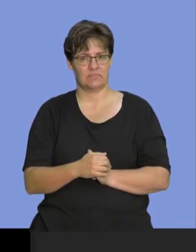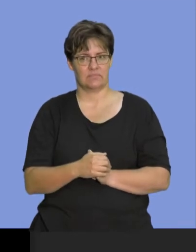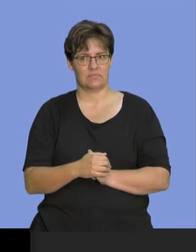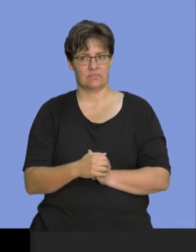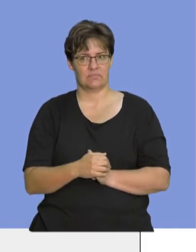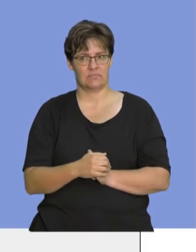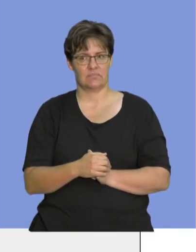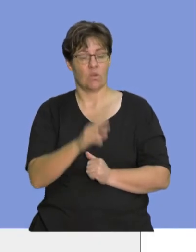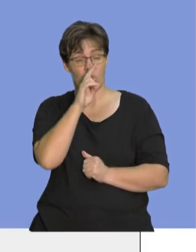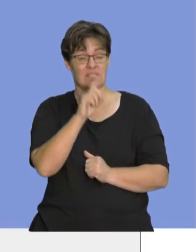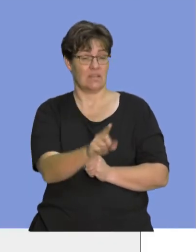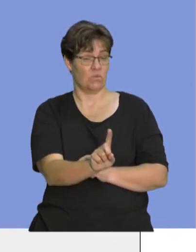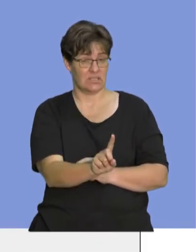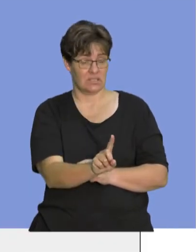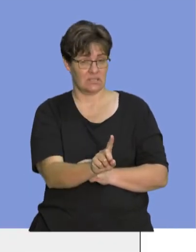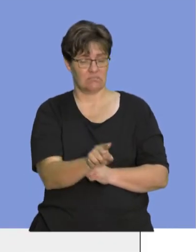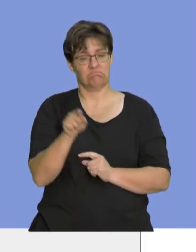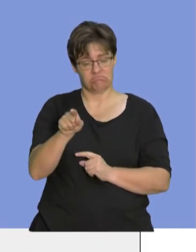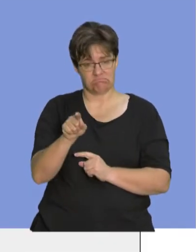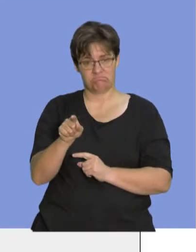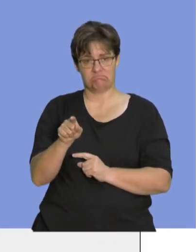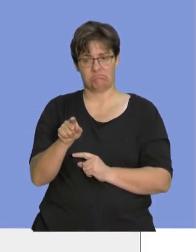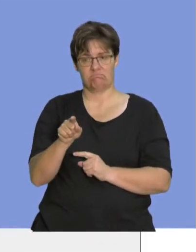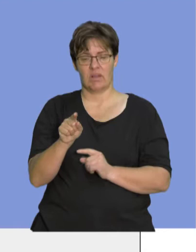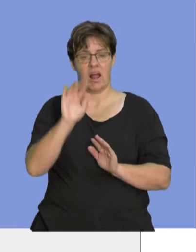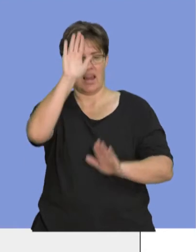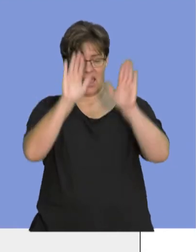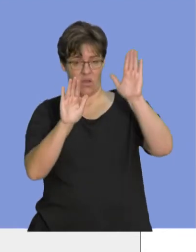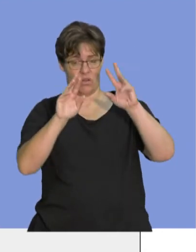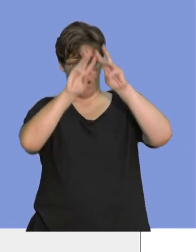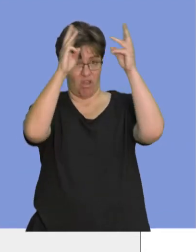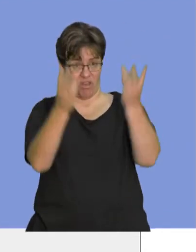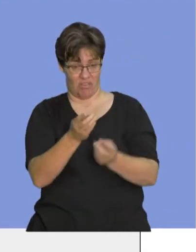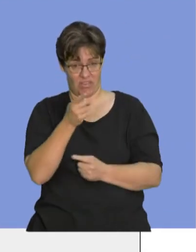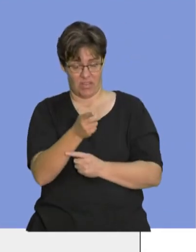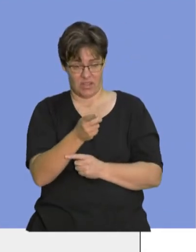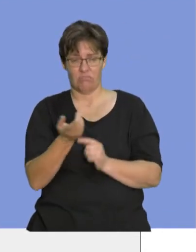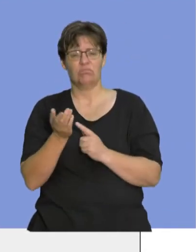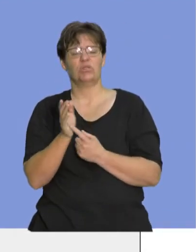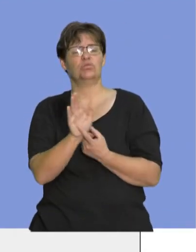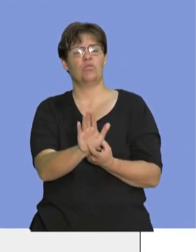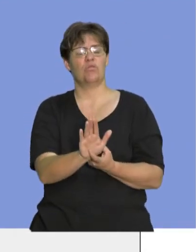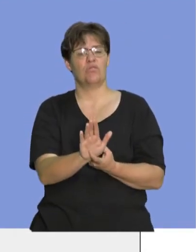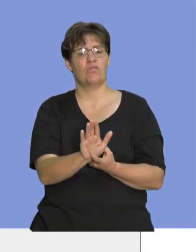we are saying that here is the layout of the Earth. Okay, let's show